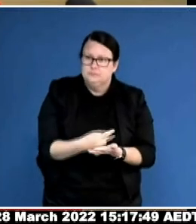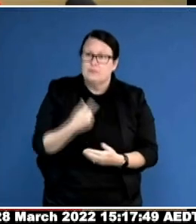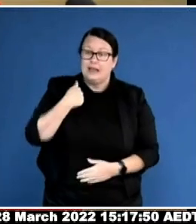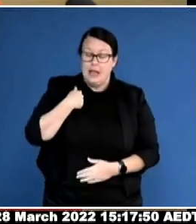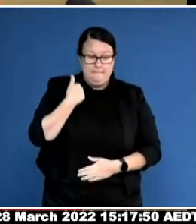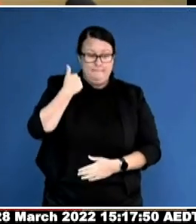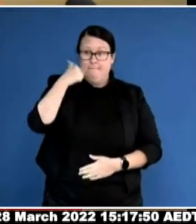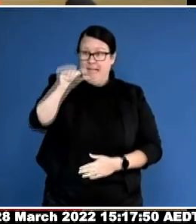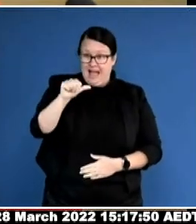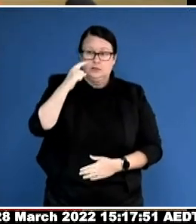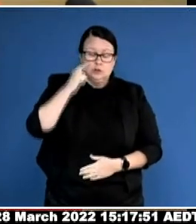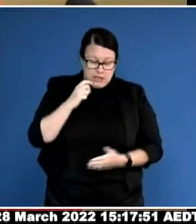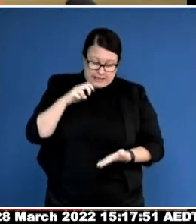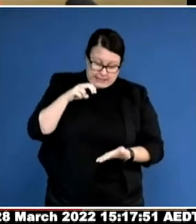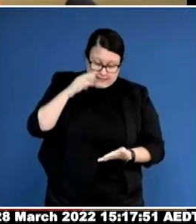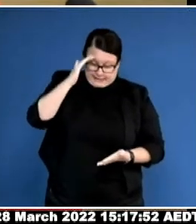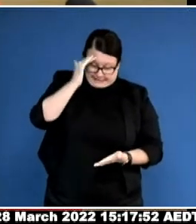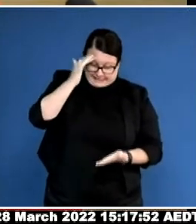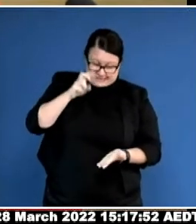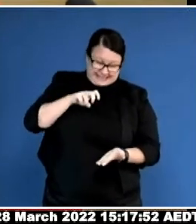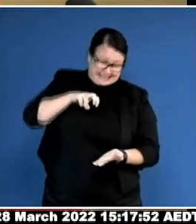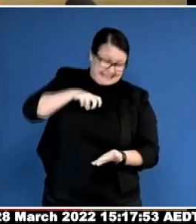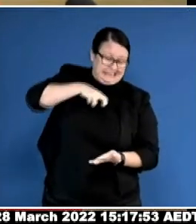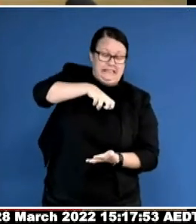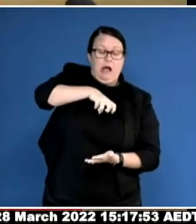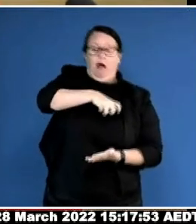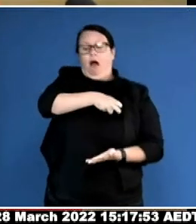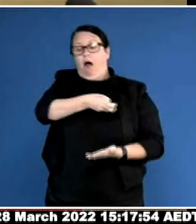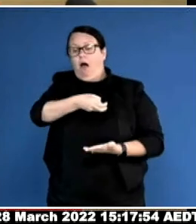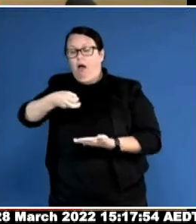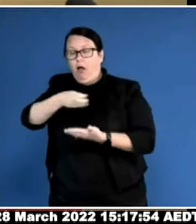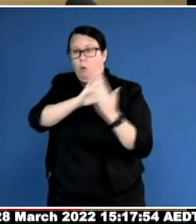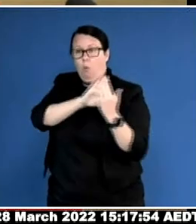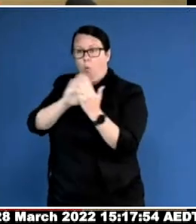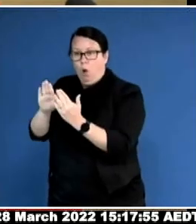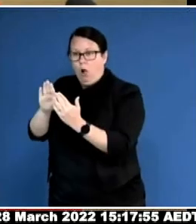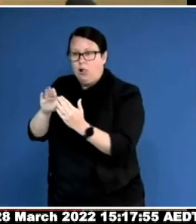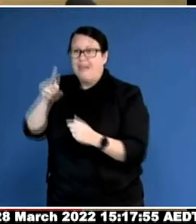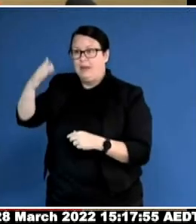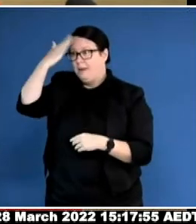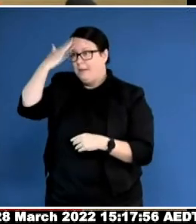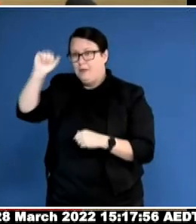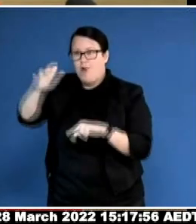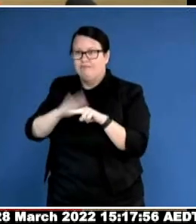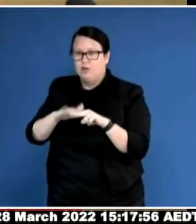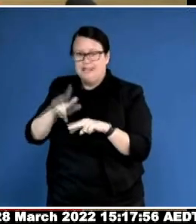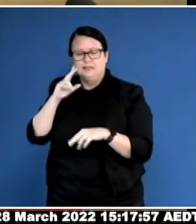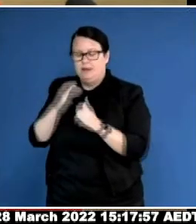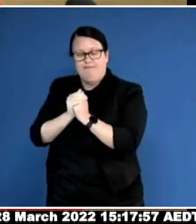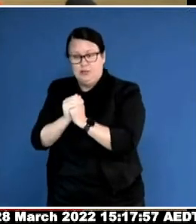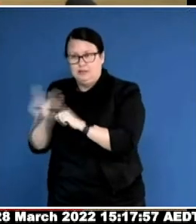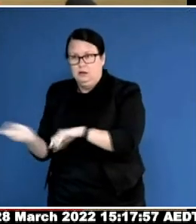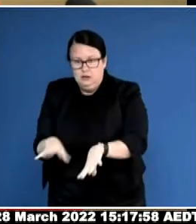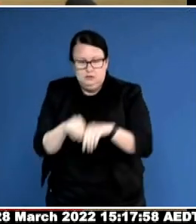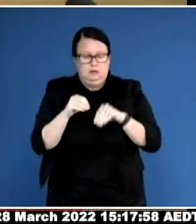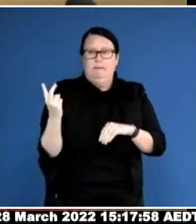did manage, after several attempts, to get down the hallway a bit. But then my mum saw me and her friend and took me back